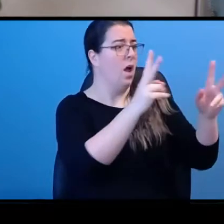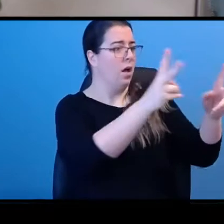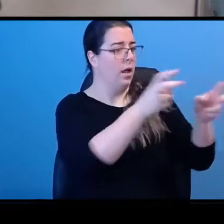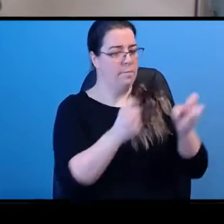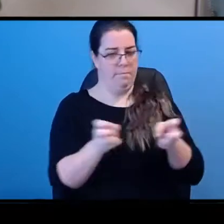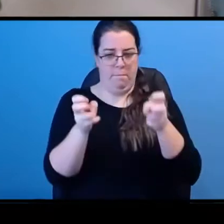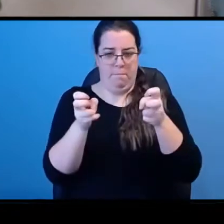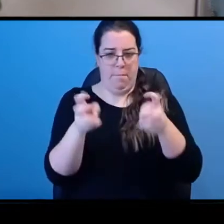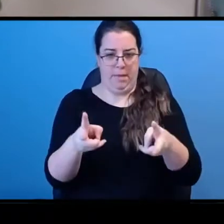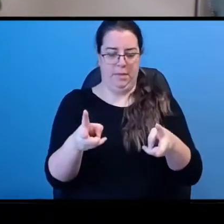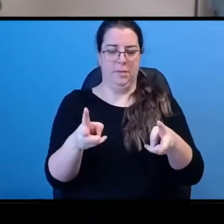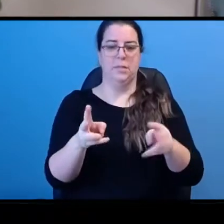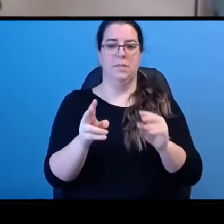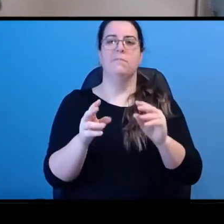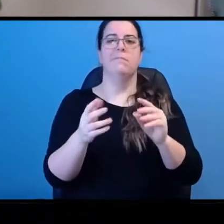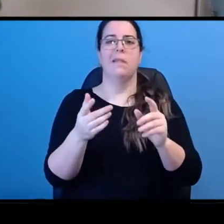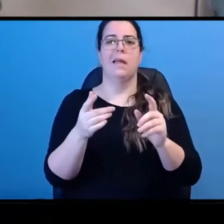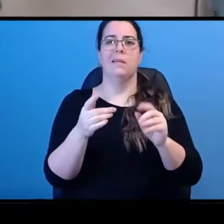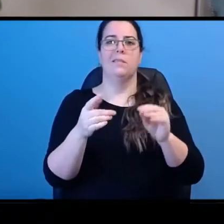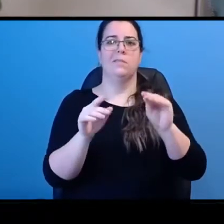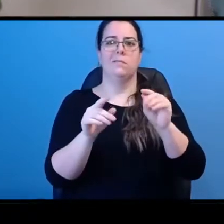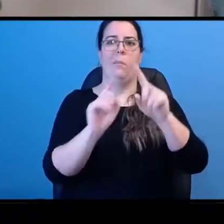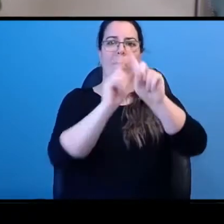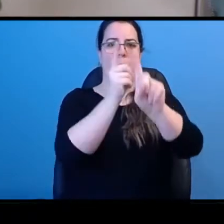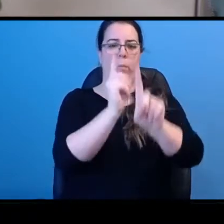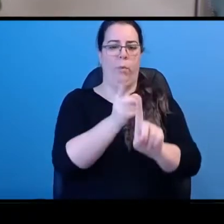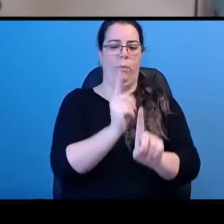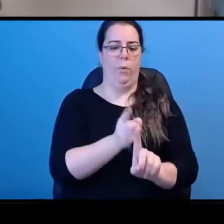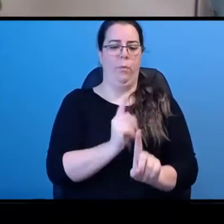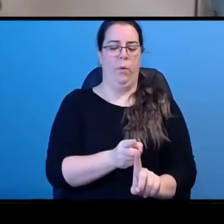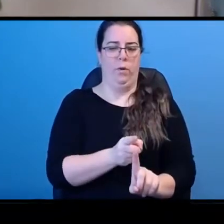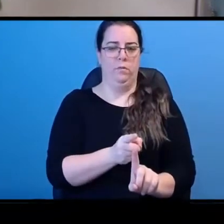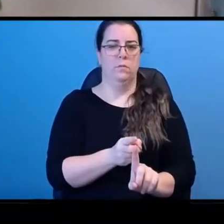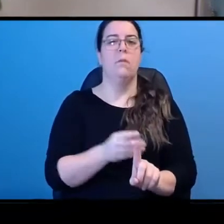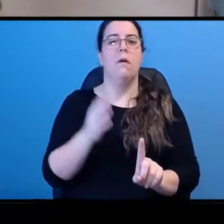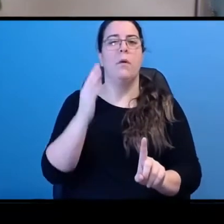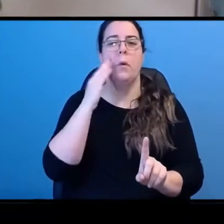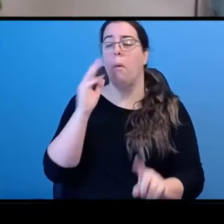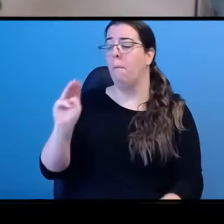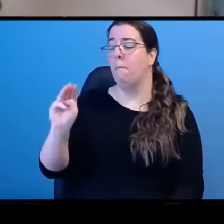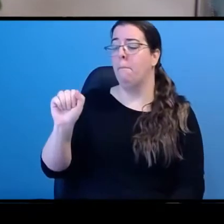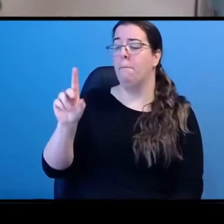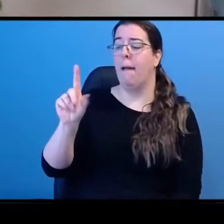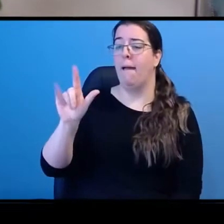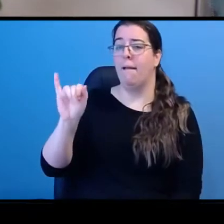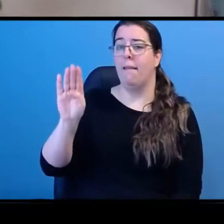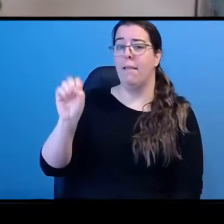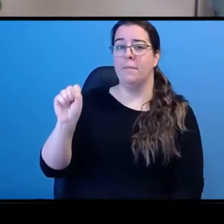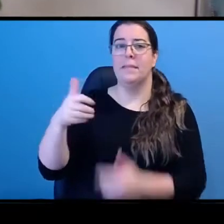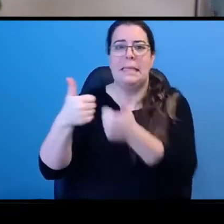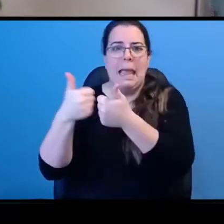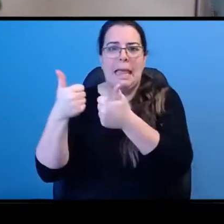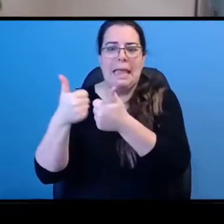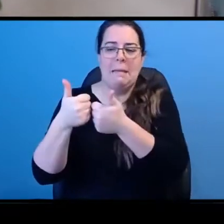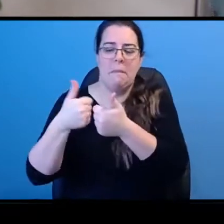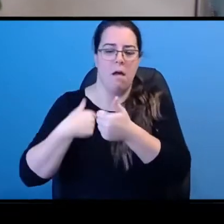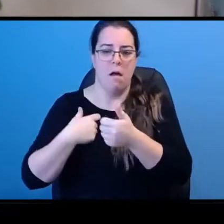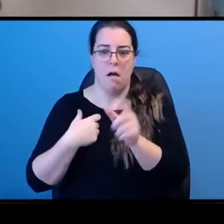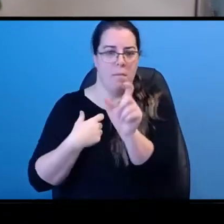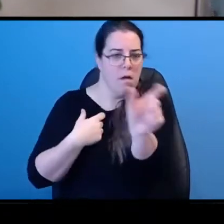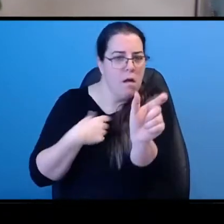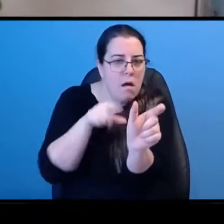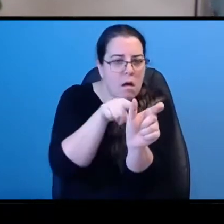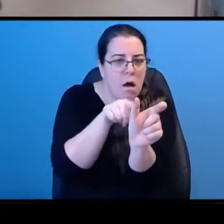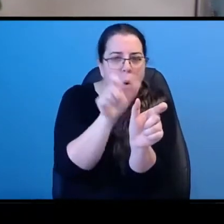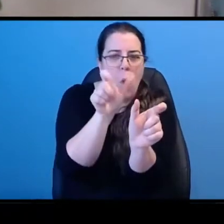a Mad Libs. So like whenever I'm like writing and I think like, okay, I need to use this word, so then I'll